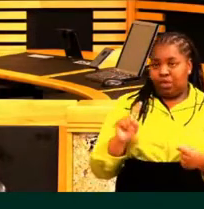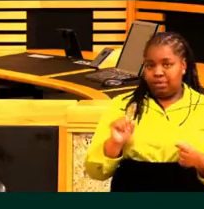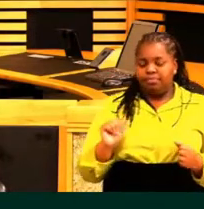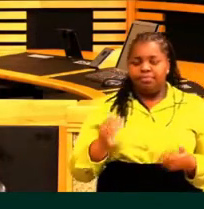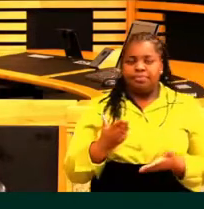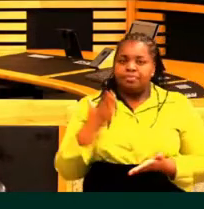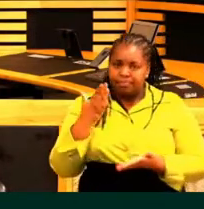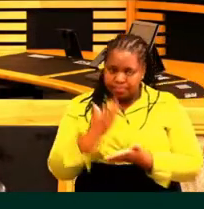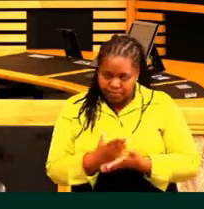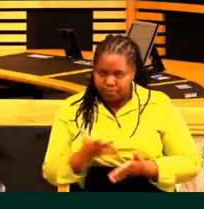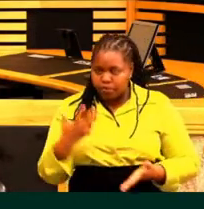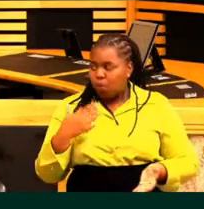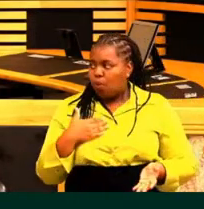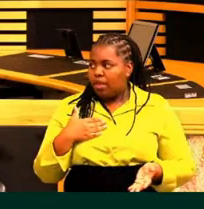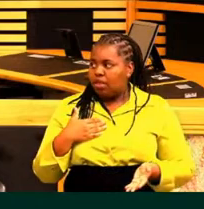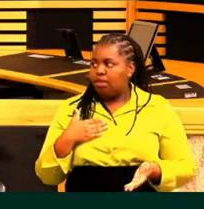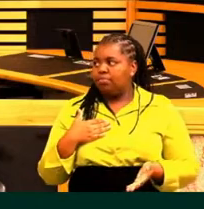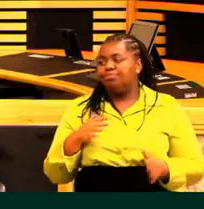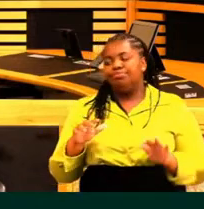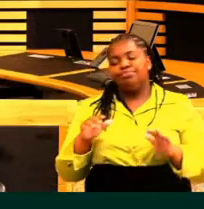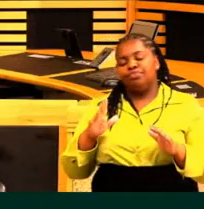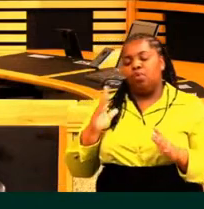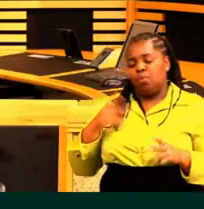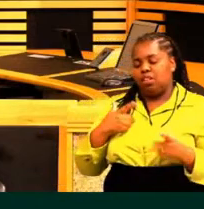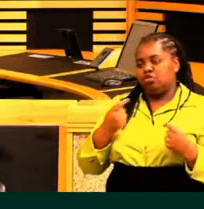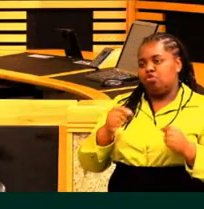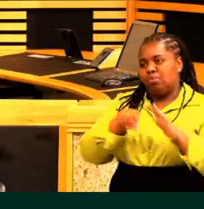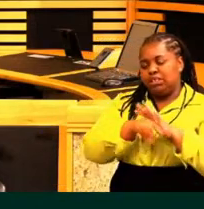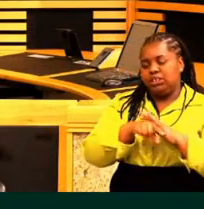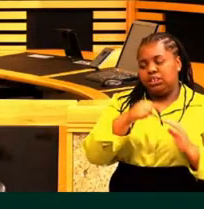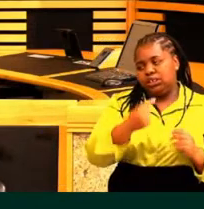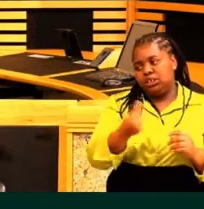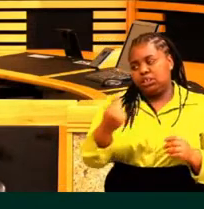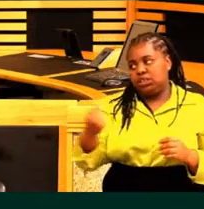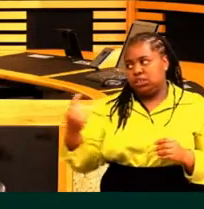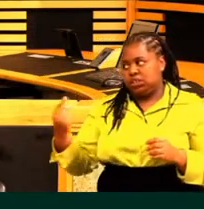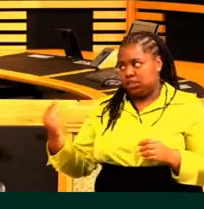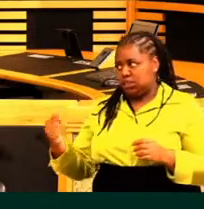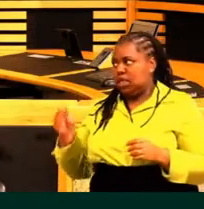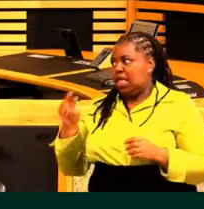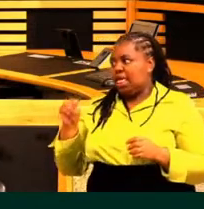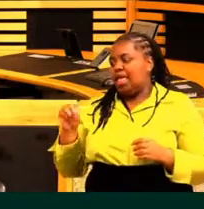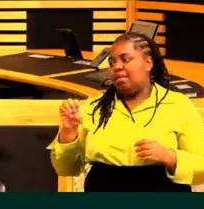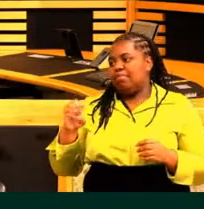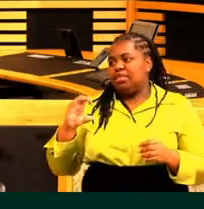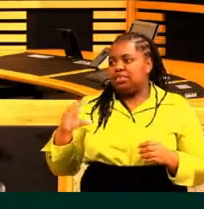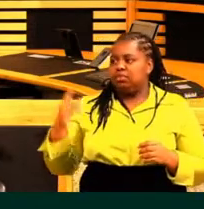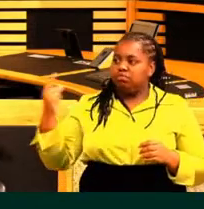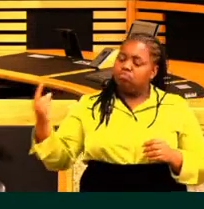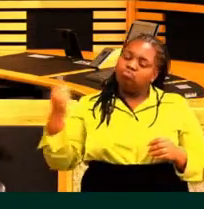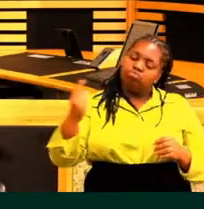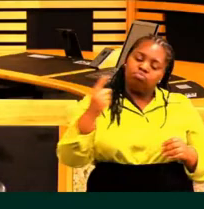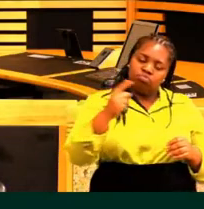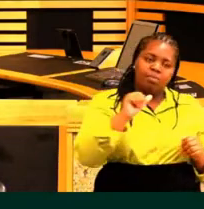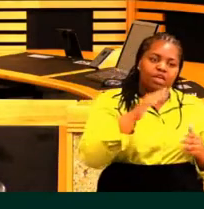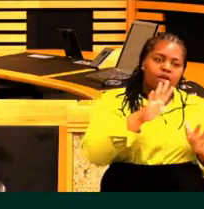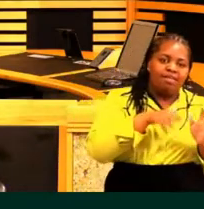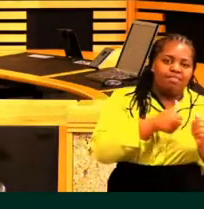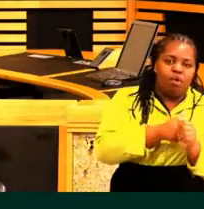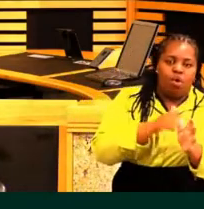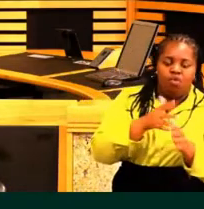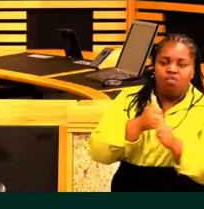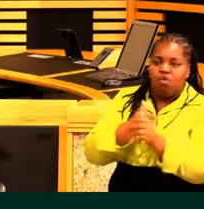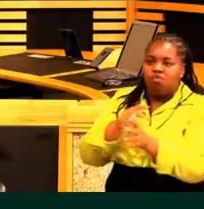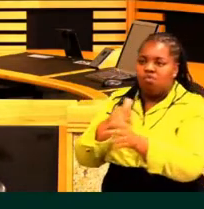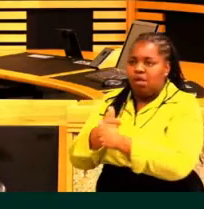Cascade this down the two District we will be dispatching emesis to District to follow up on various